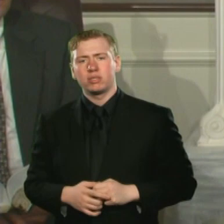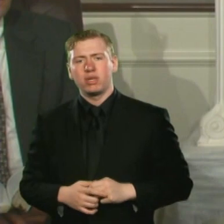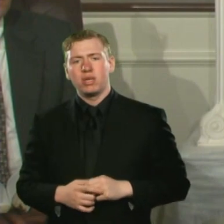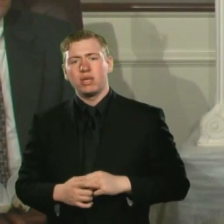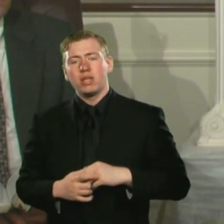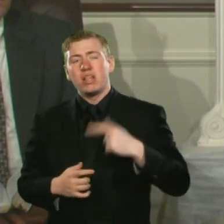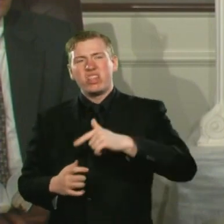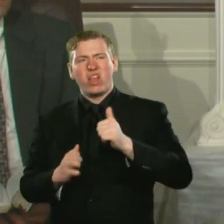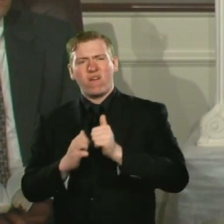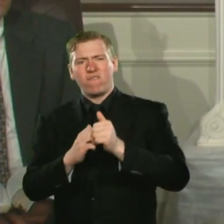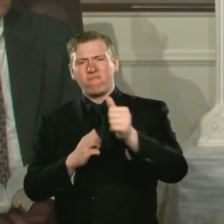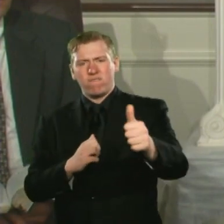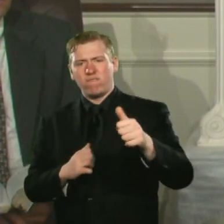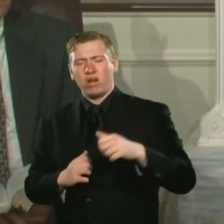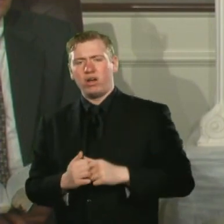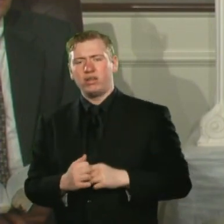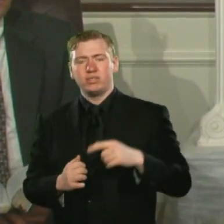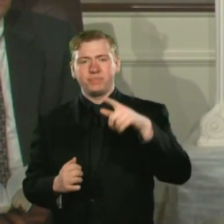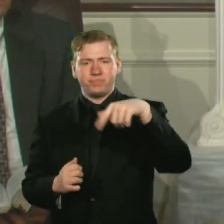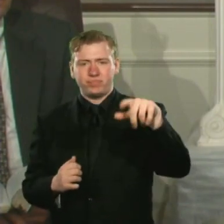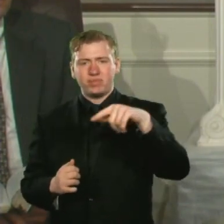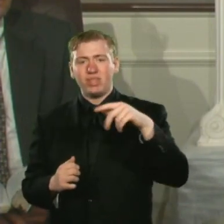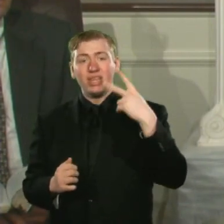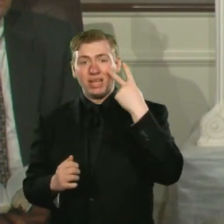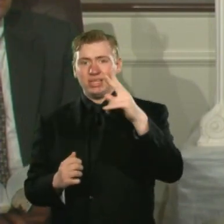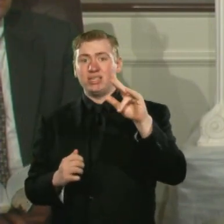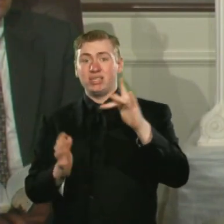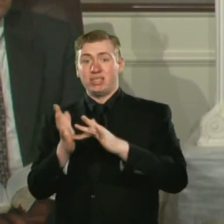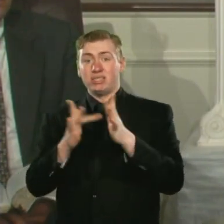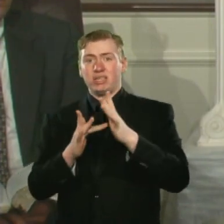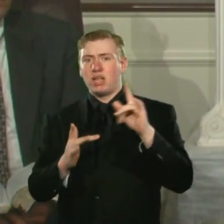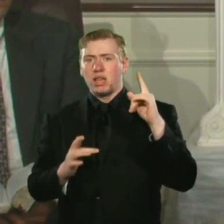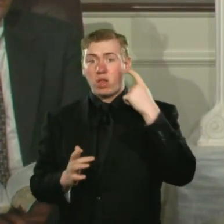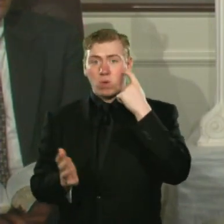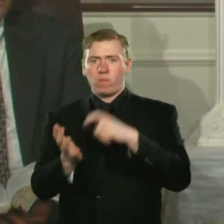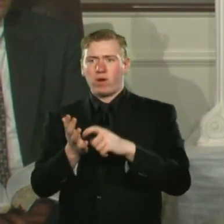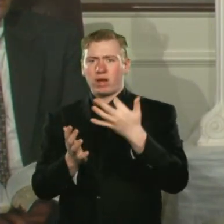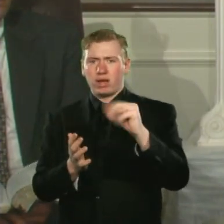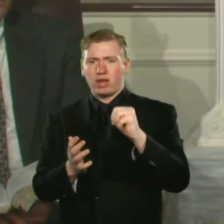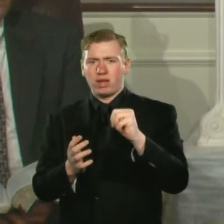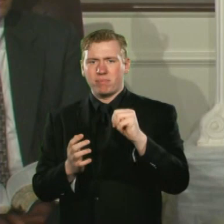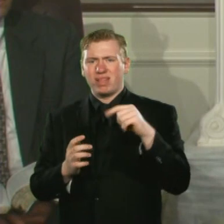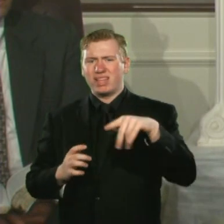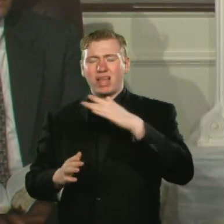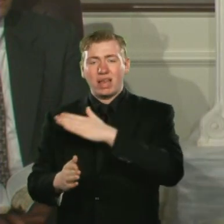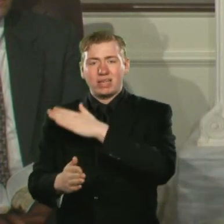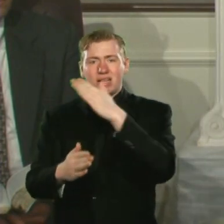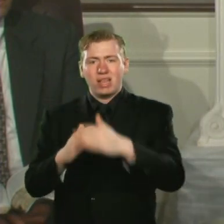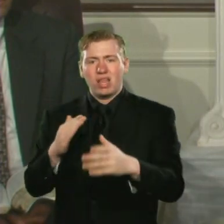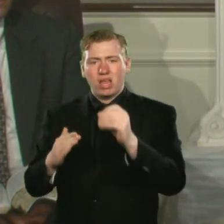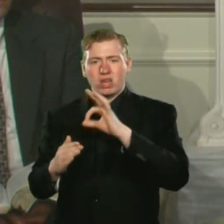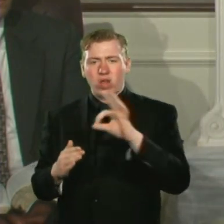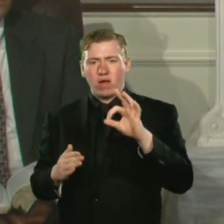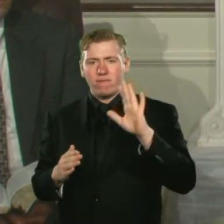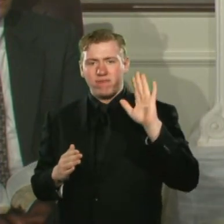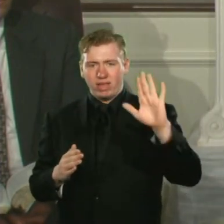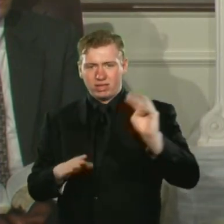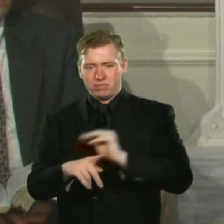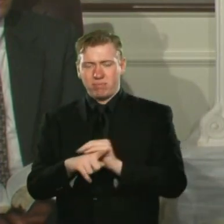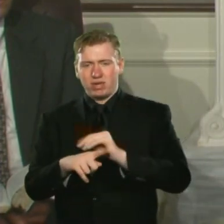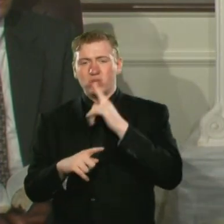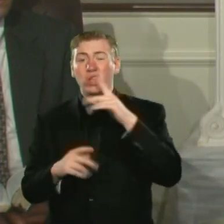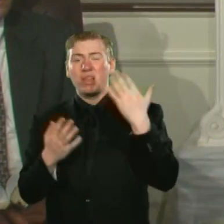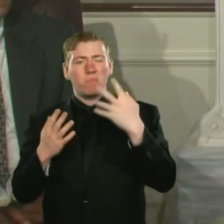They're far off and they see Jesus. They recognize him. This is toward the end of his ministry, so they have seen